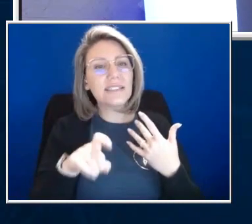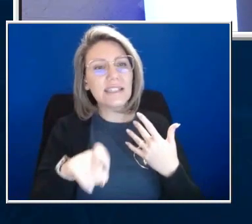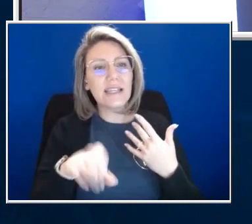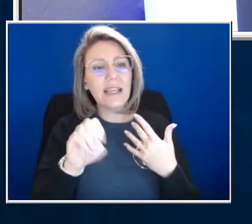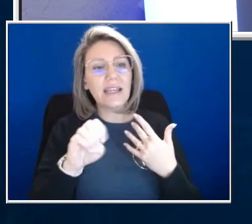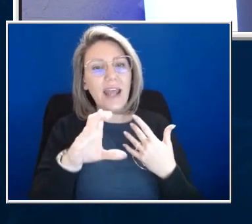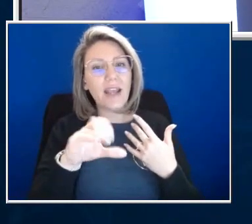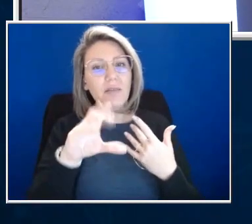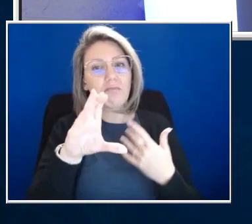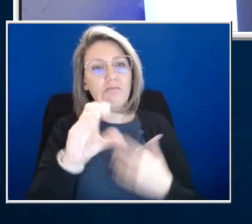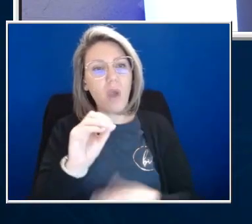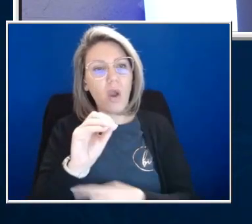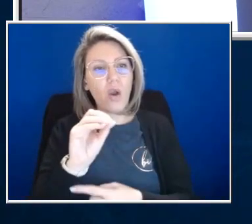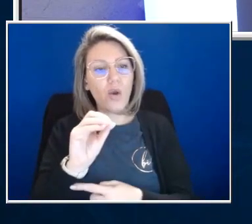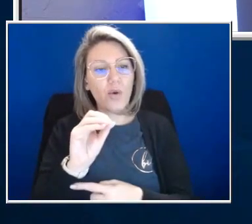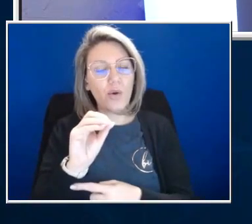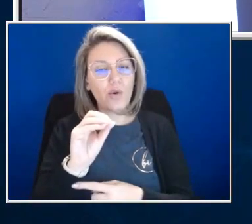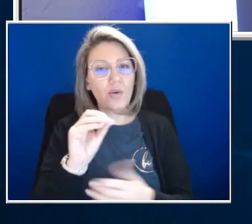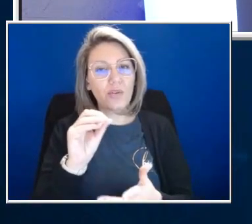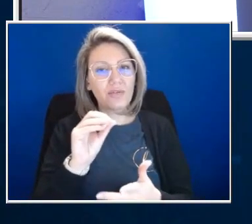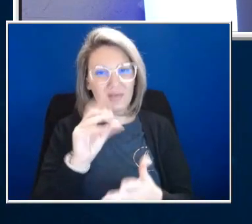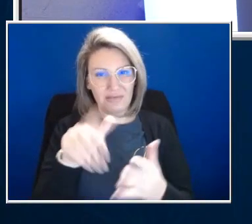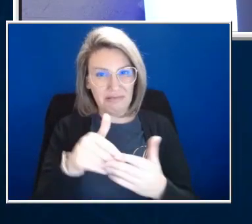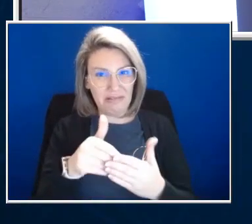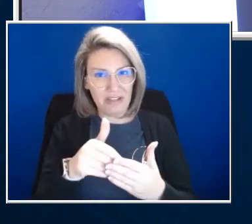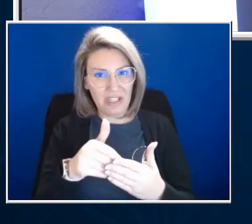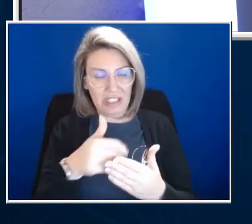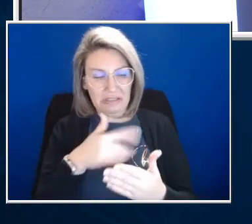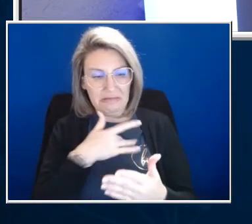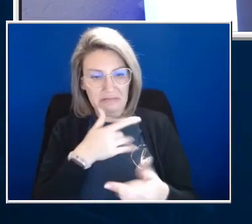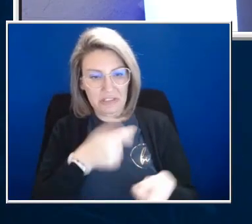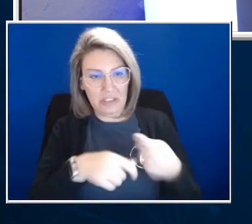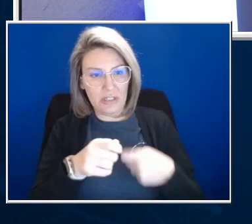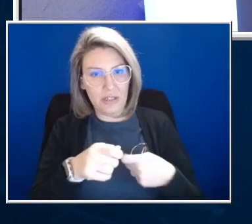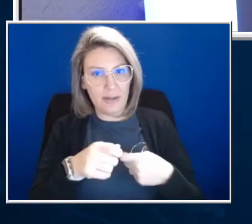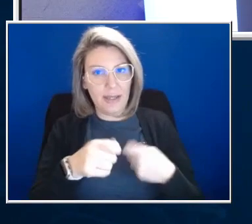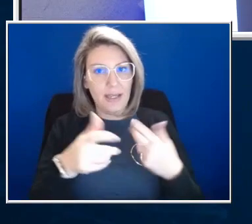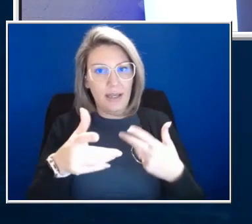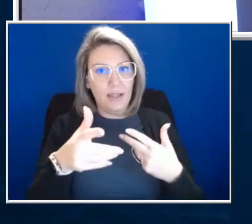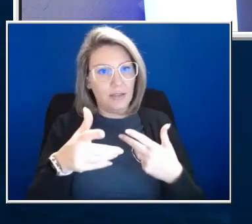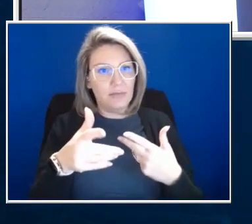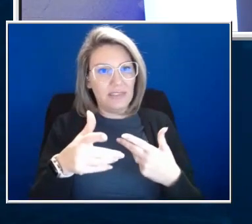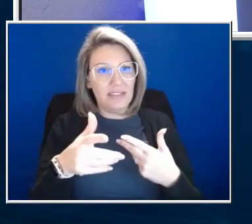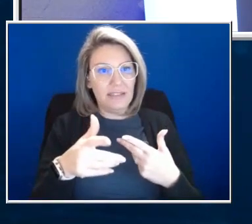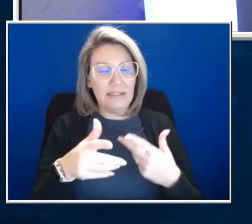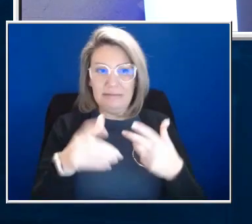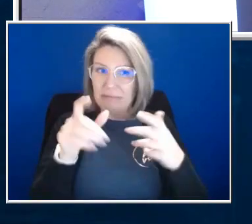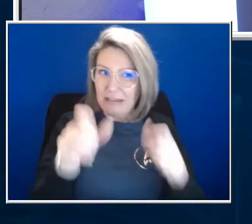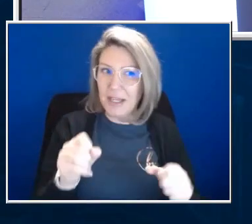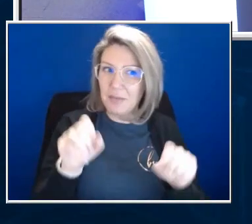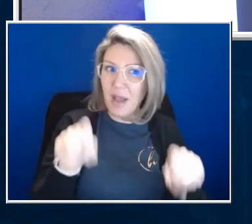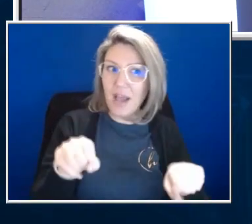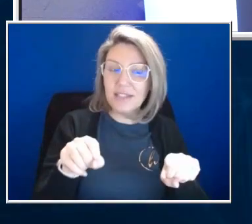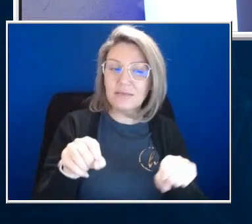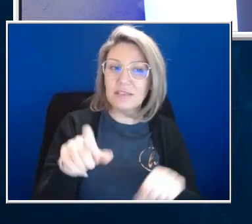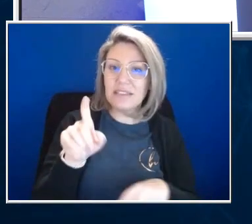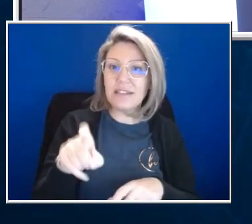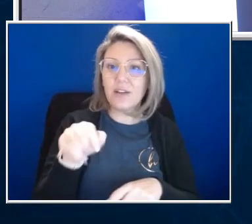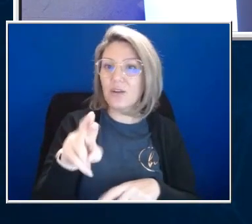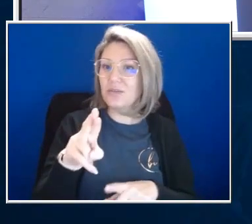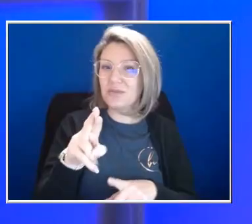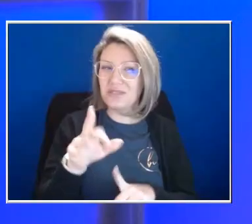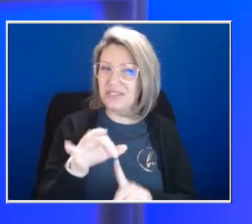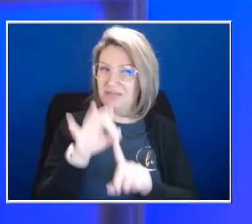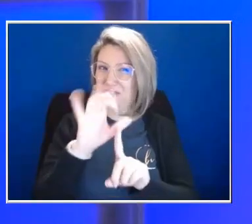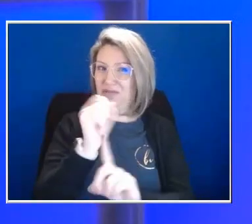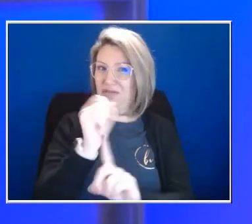And do all transplant recipients, are they in danger of needing one, or was this just a special case? Well, sometimes